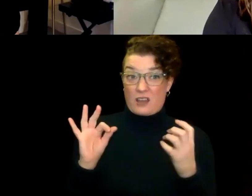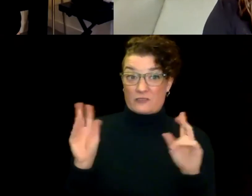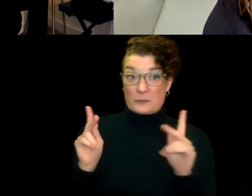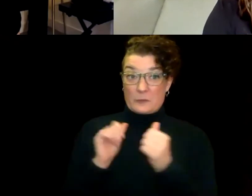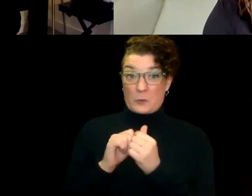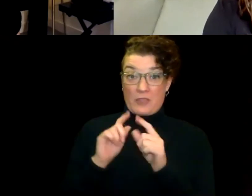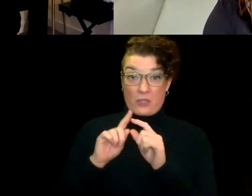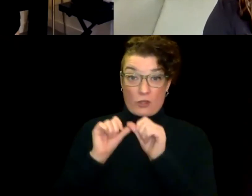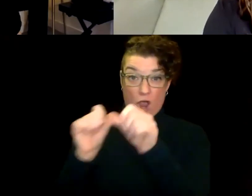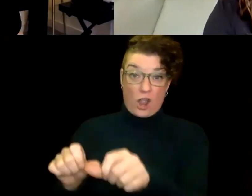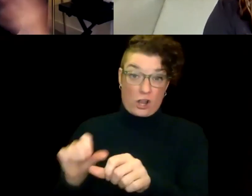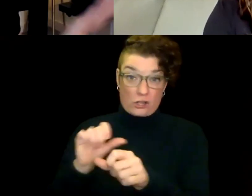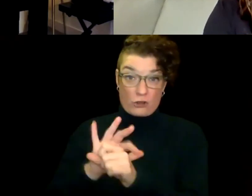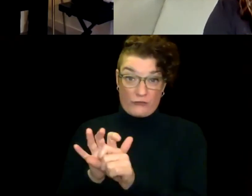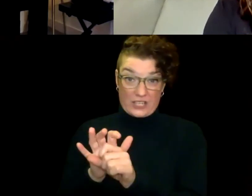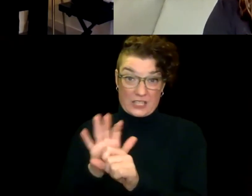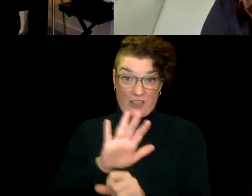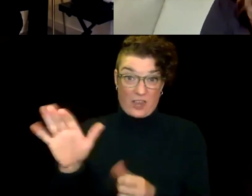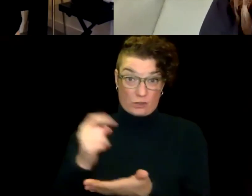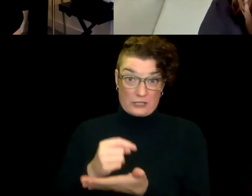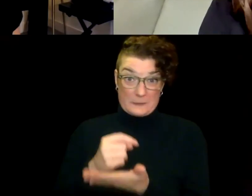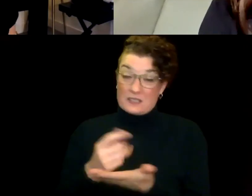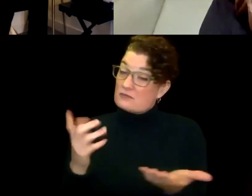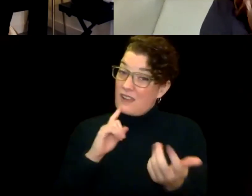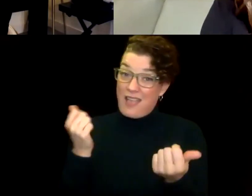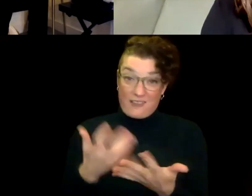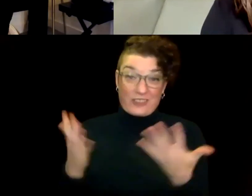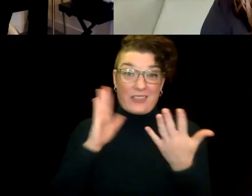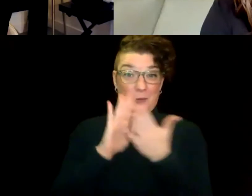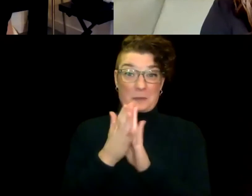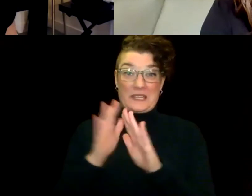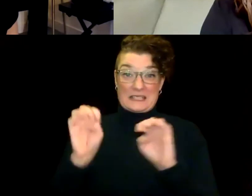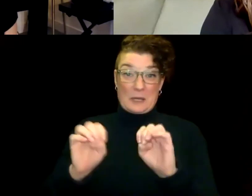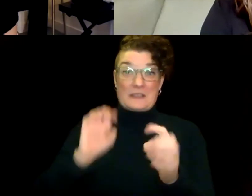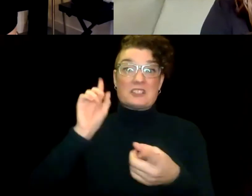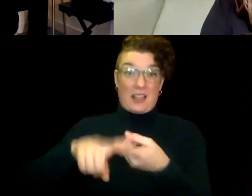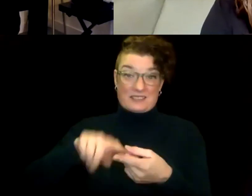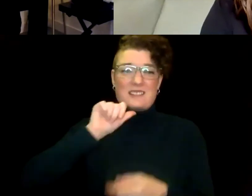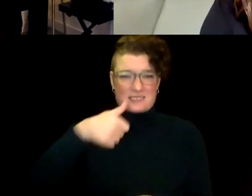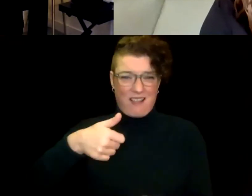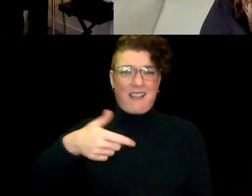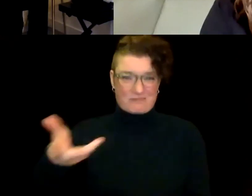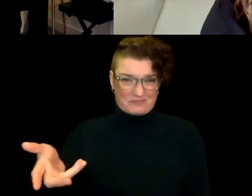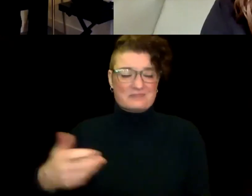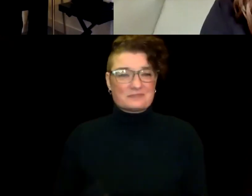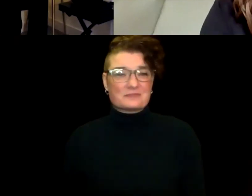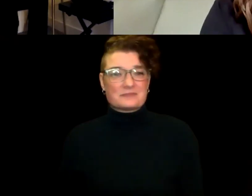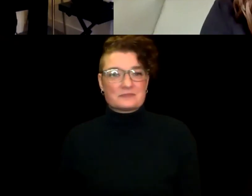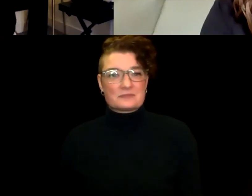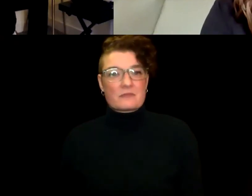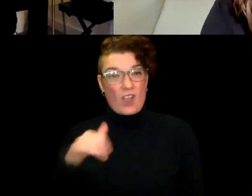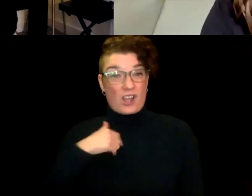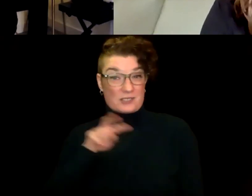be treated with will be, I mean, everything will be by definition experimental until it's not. Can I was just also looking